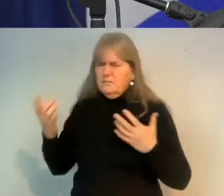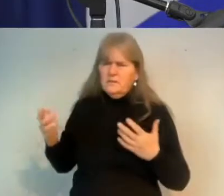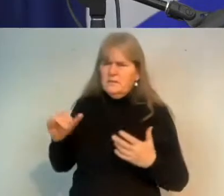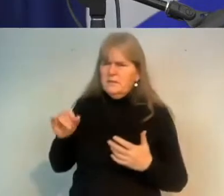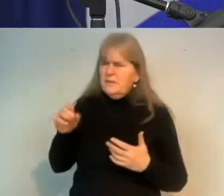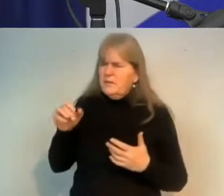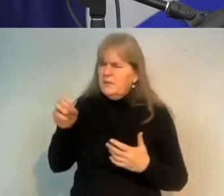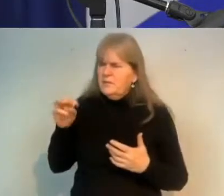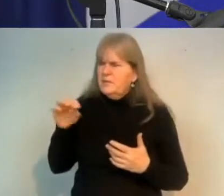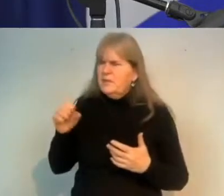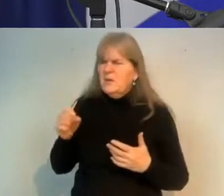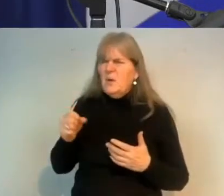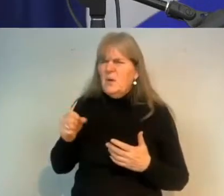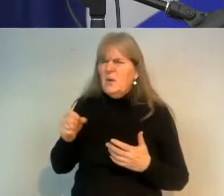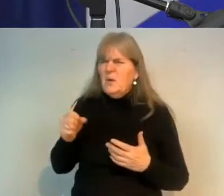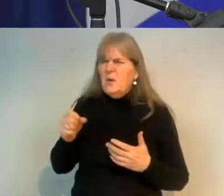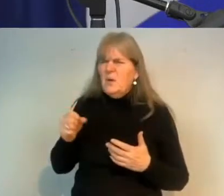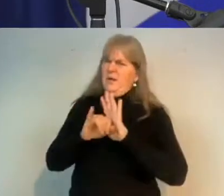doing?